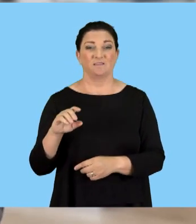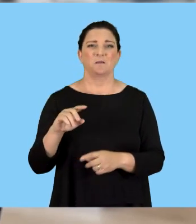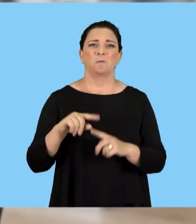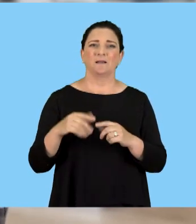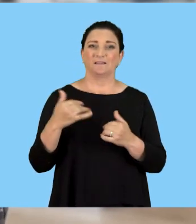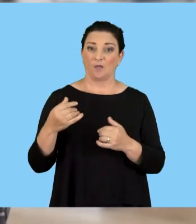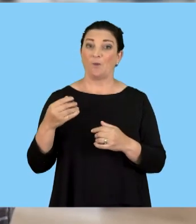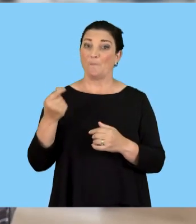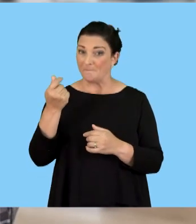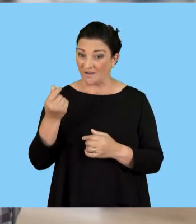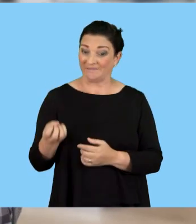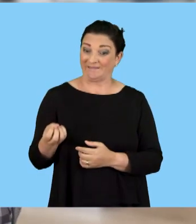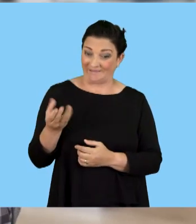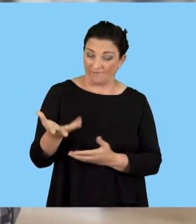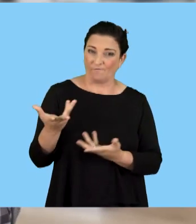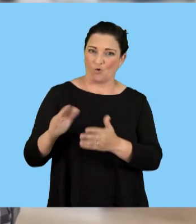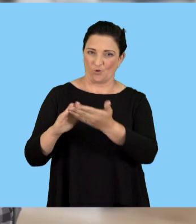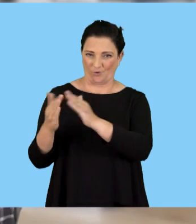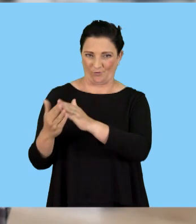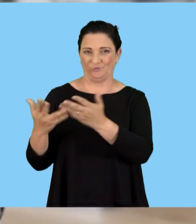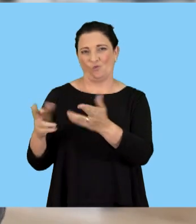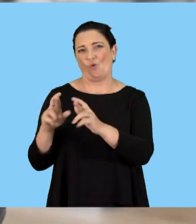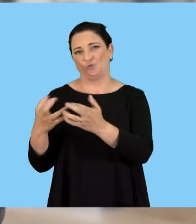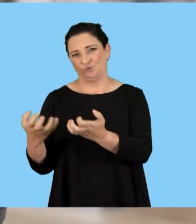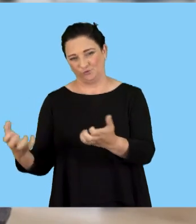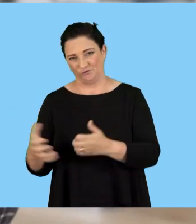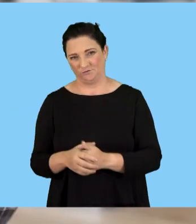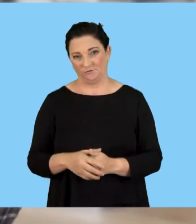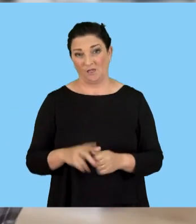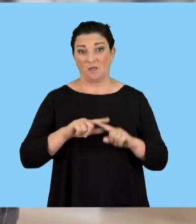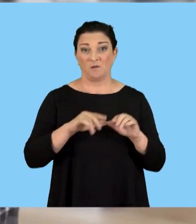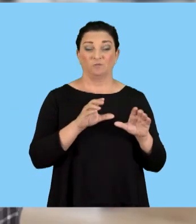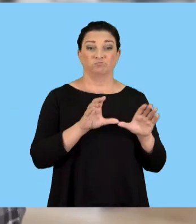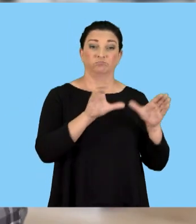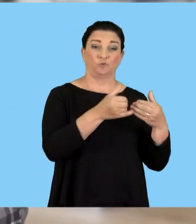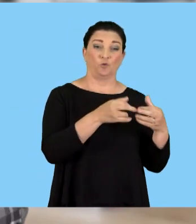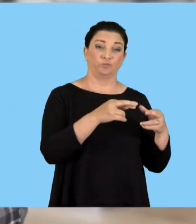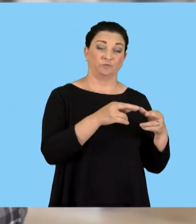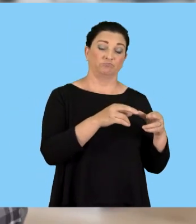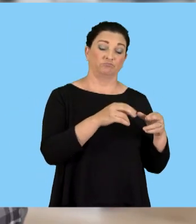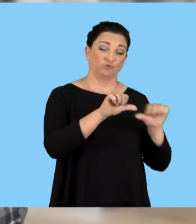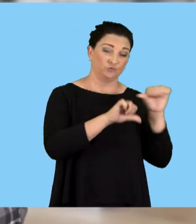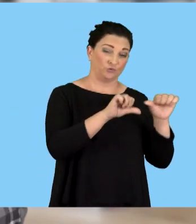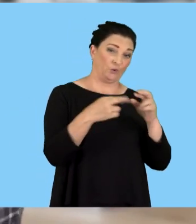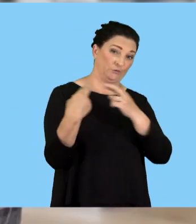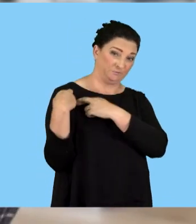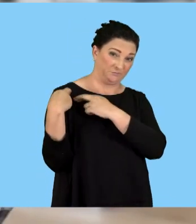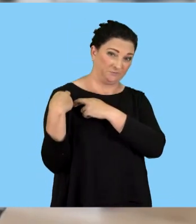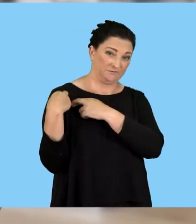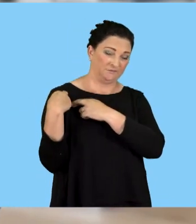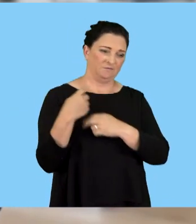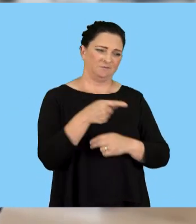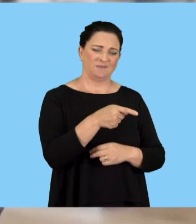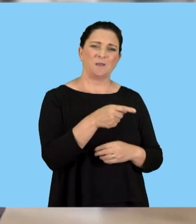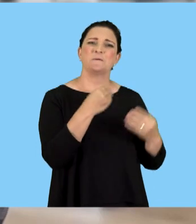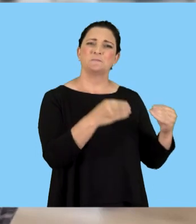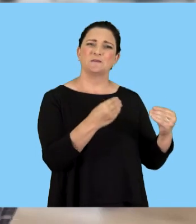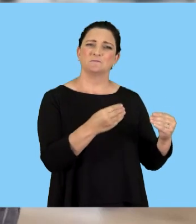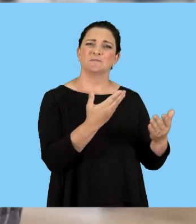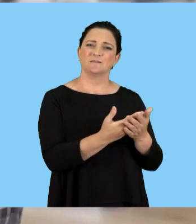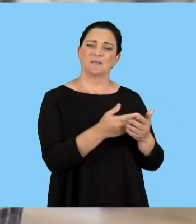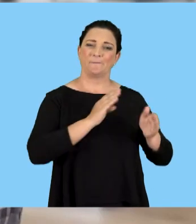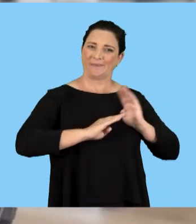do both corporate social responsibility and corporate social investment. Because when you look into these two, the other one is investment,